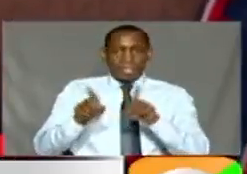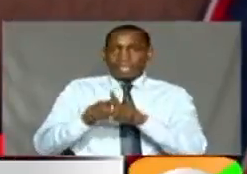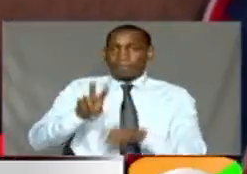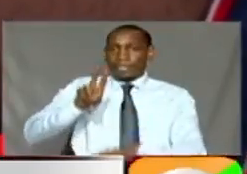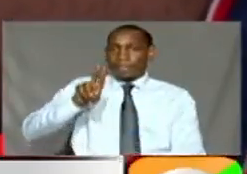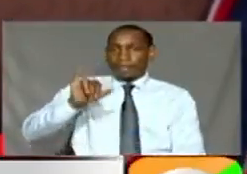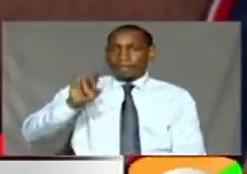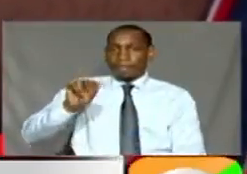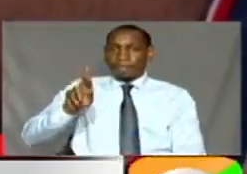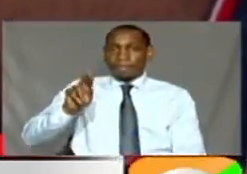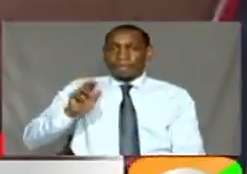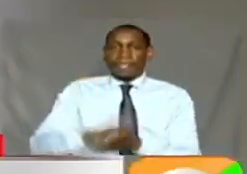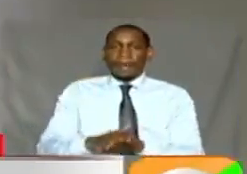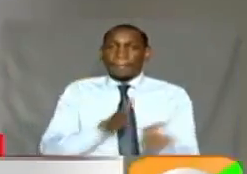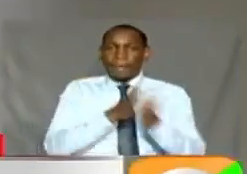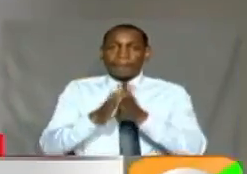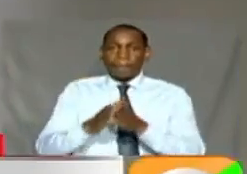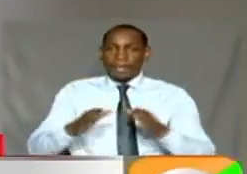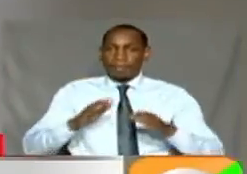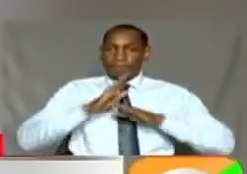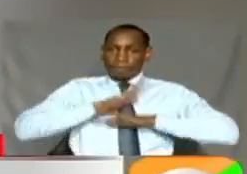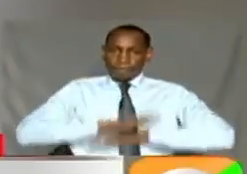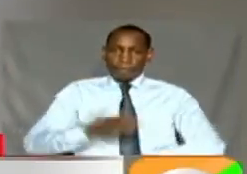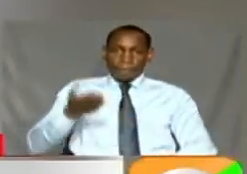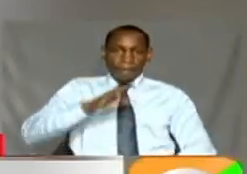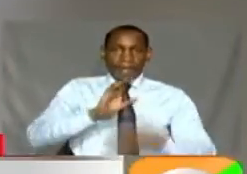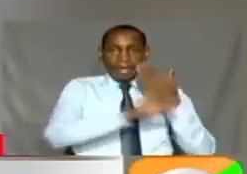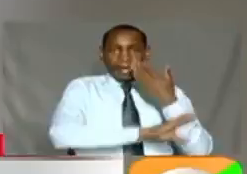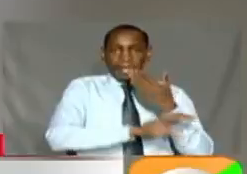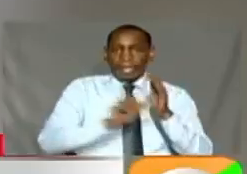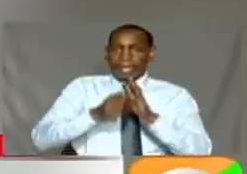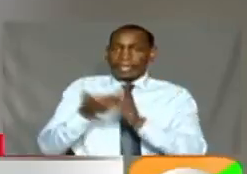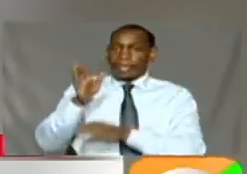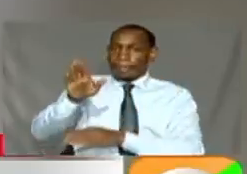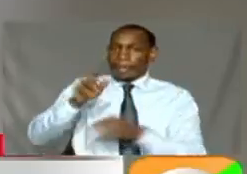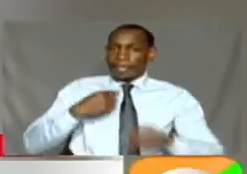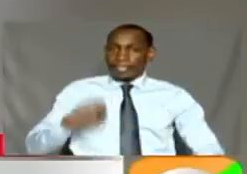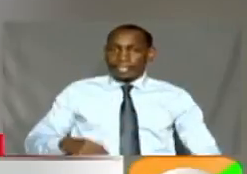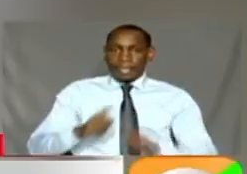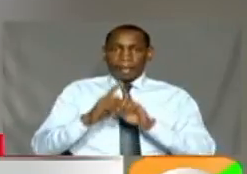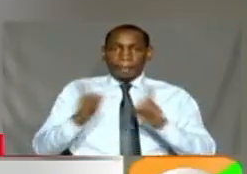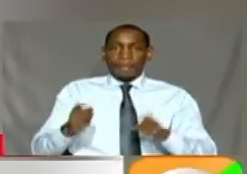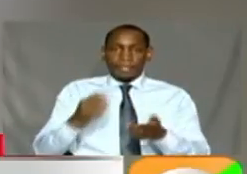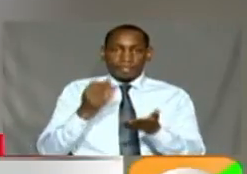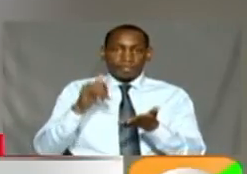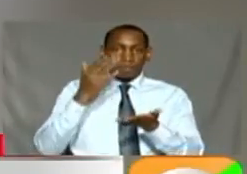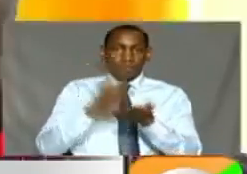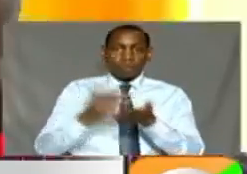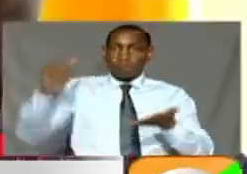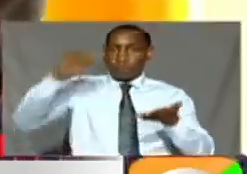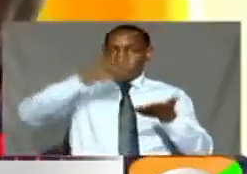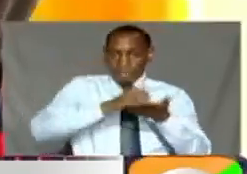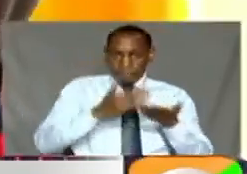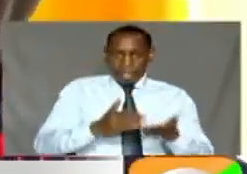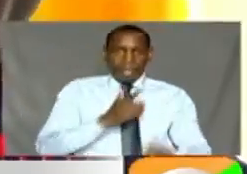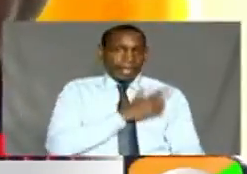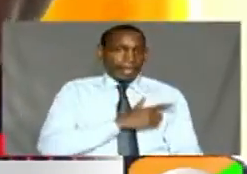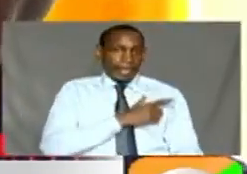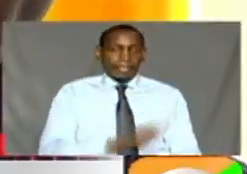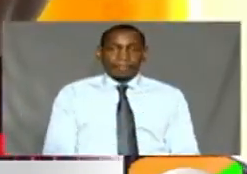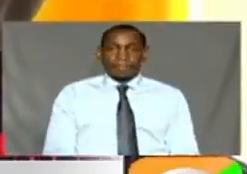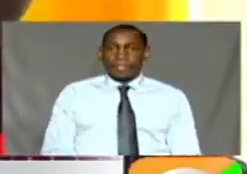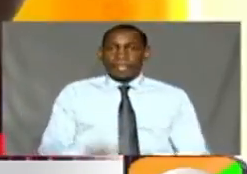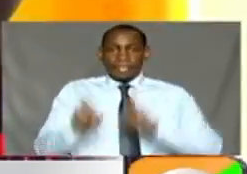planned to spend his holiday in the country before returning to China. However, his arrival here is one he counts as a lucky pass for him. Niliweza kusafiri